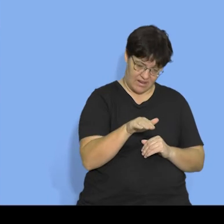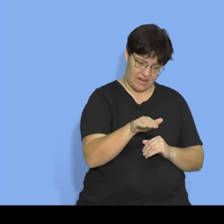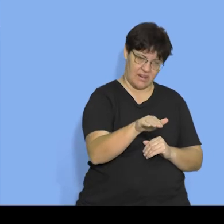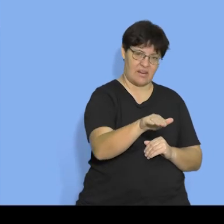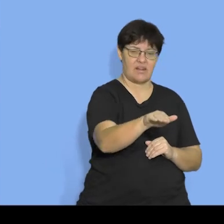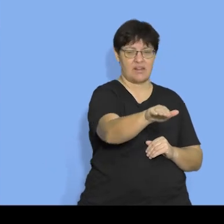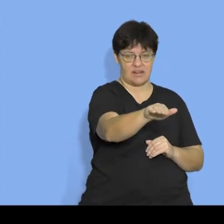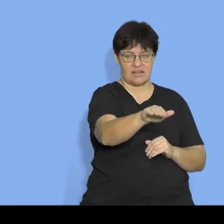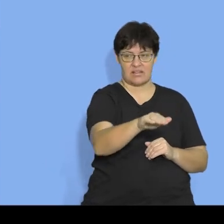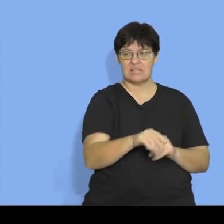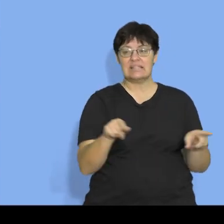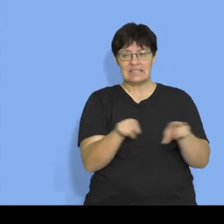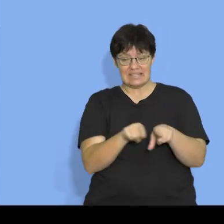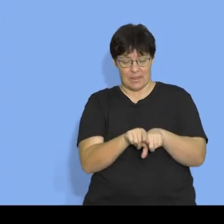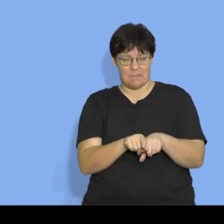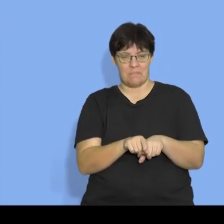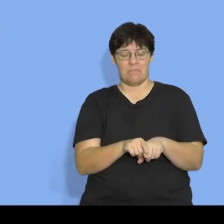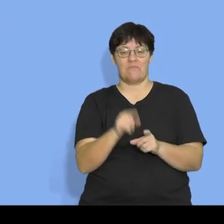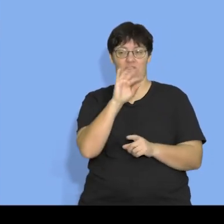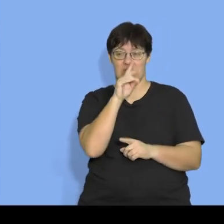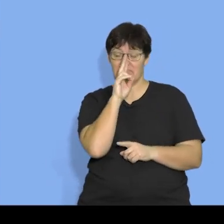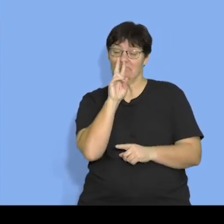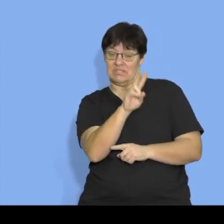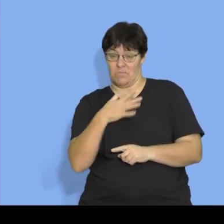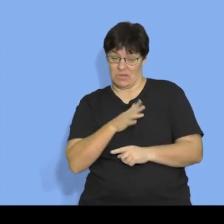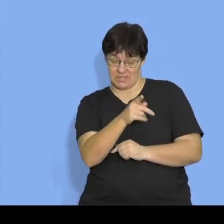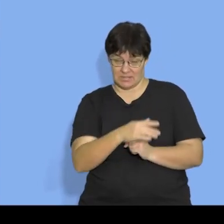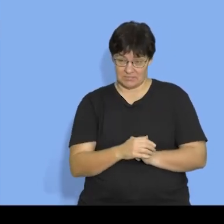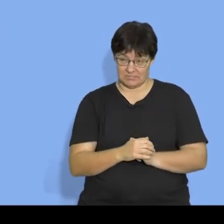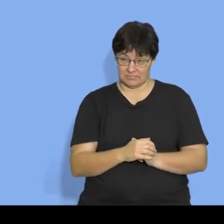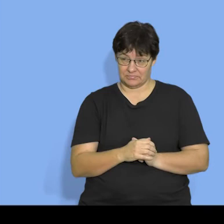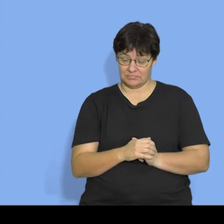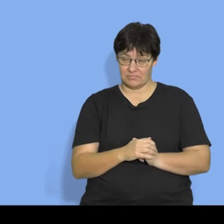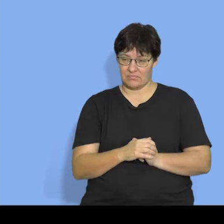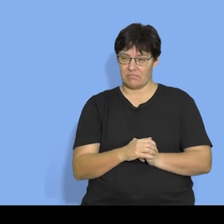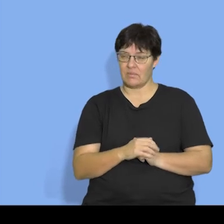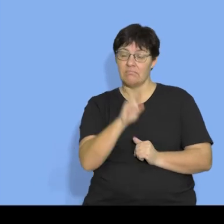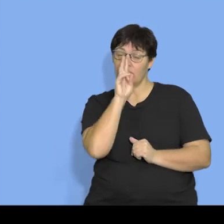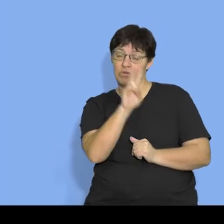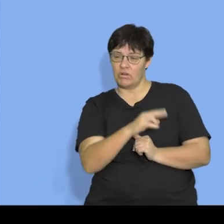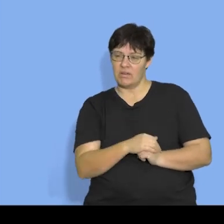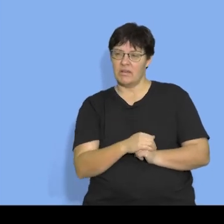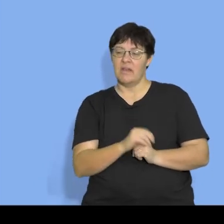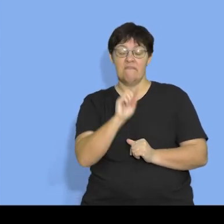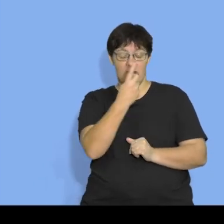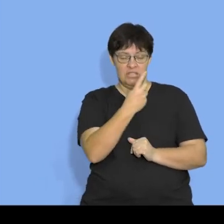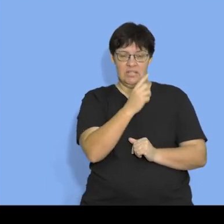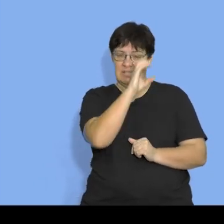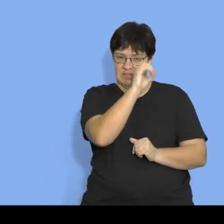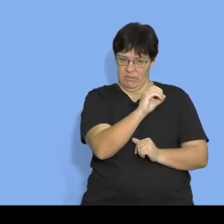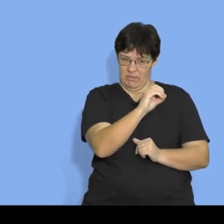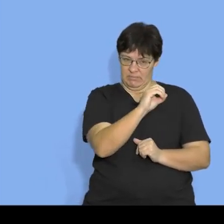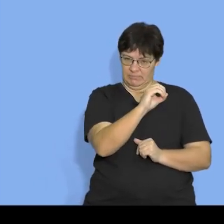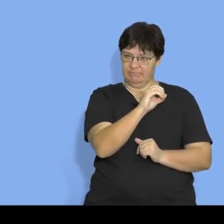recording instantaneous velocity. Now I want you to see something. As we look at it, the first velocity, okay, that's